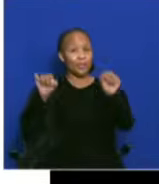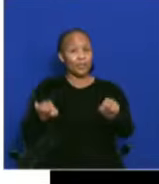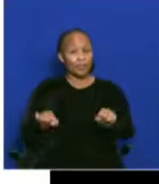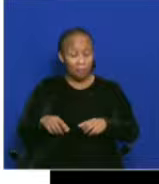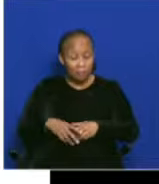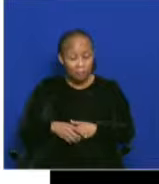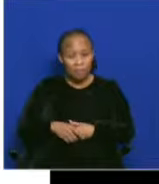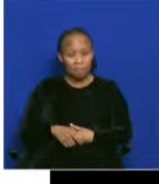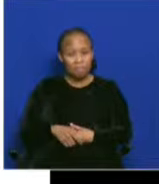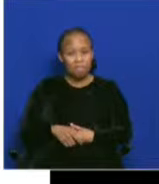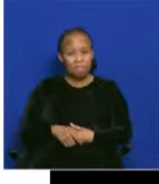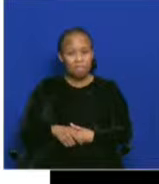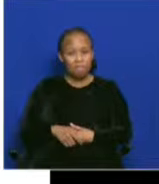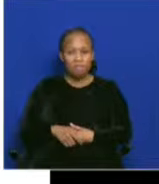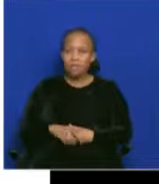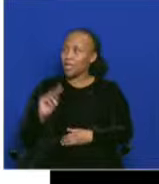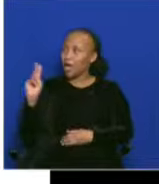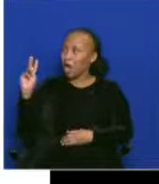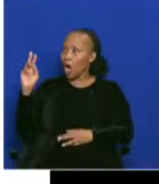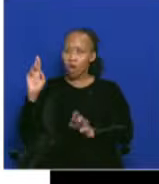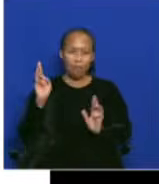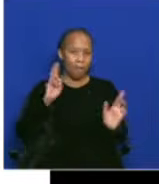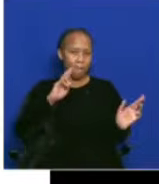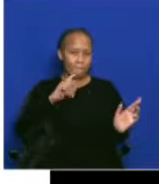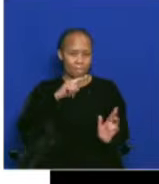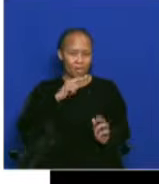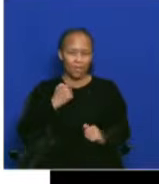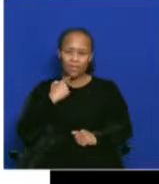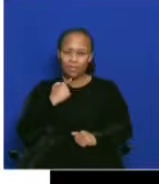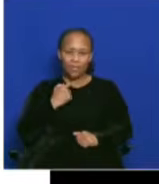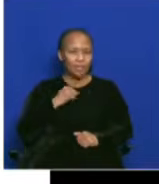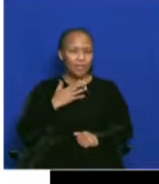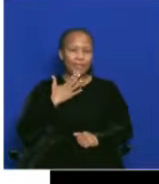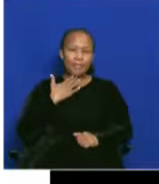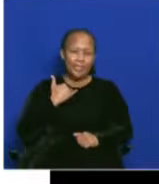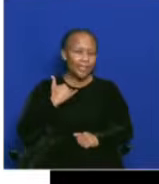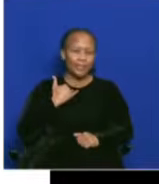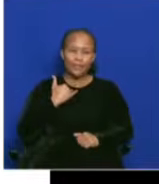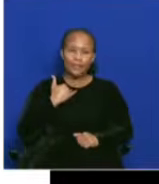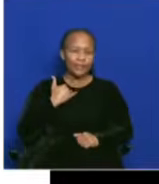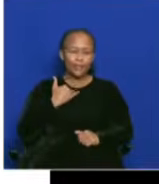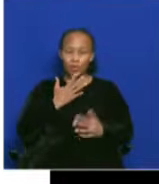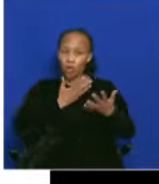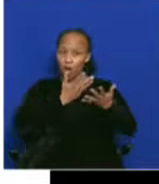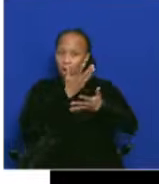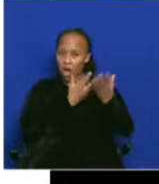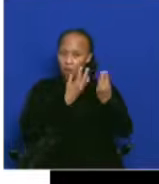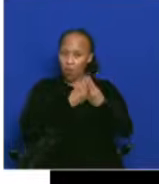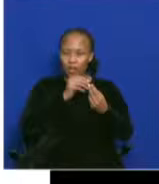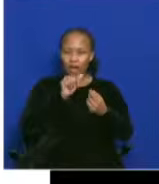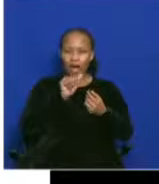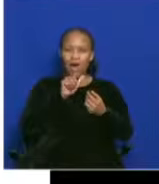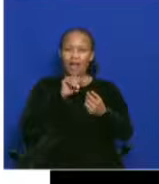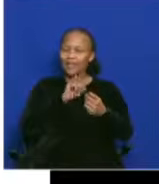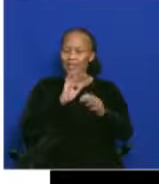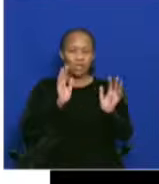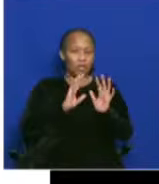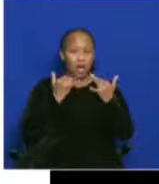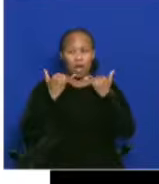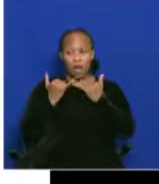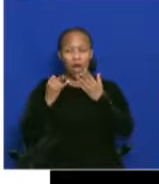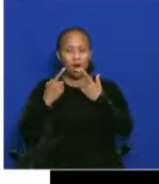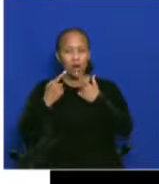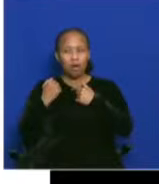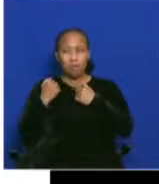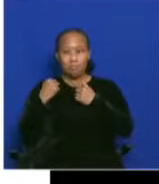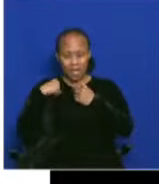General Khan responds, please don't discuss with Ali. We are in the meeting now with the pilot